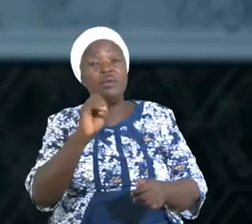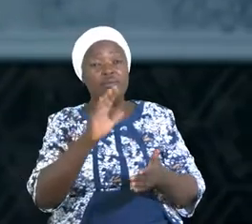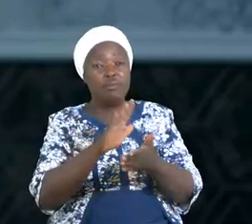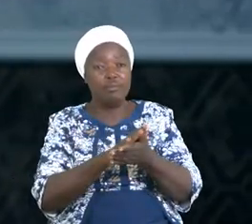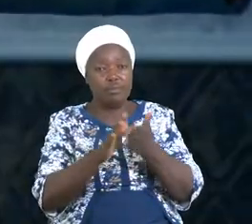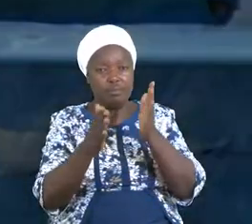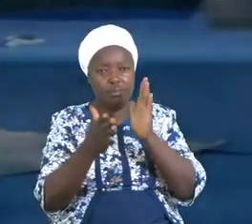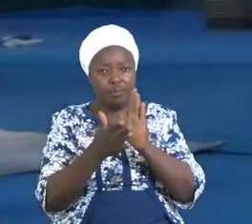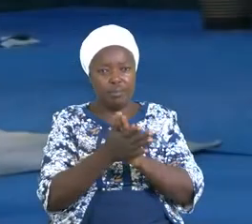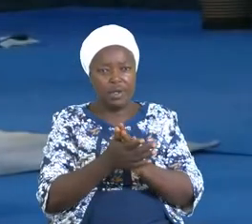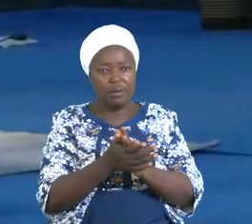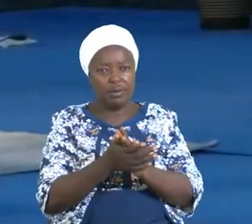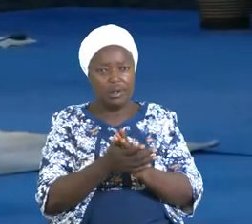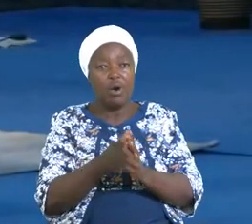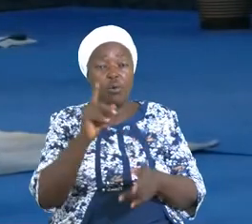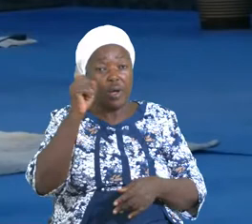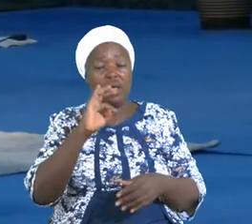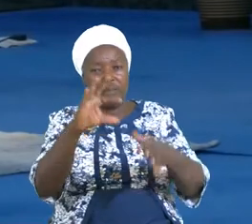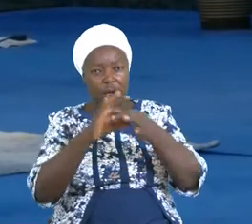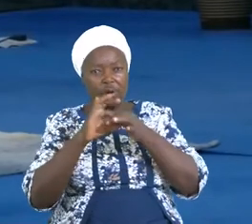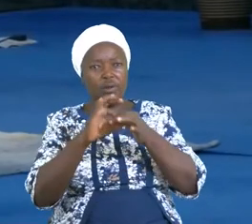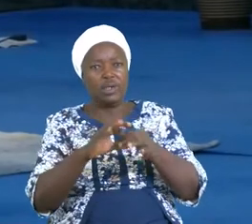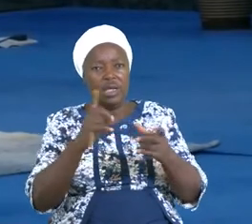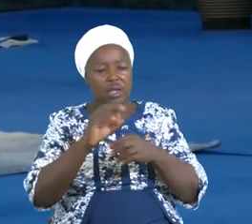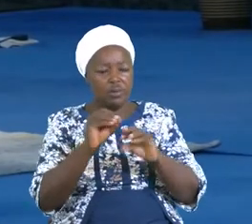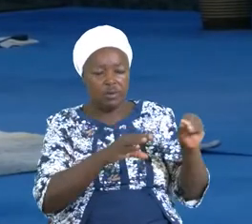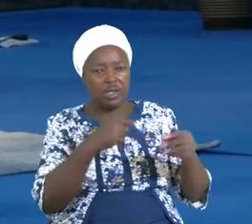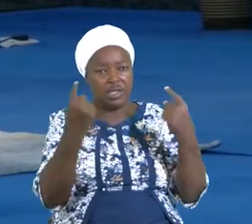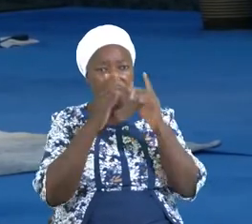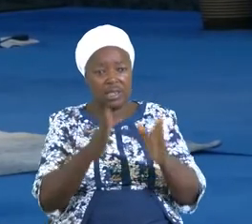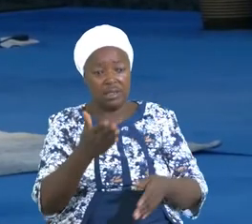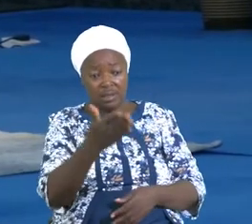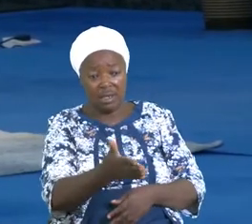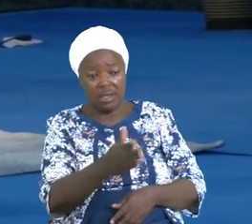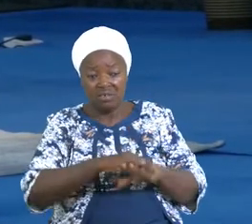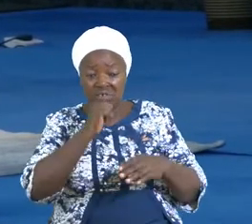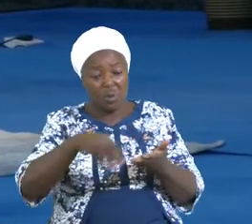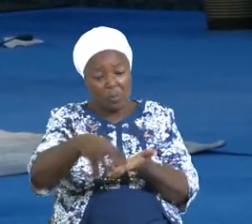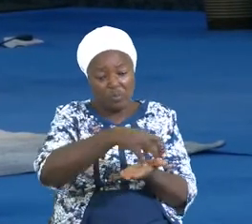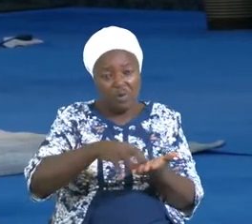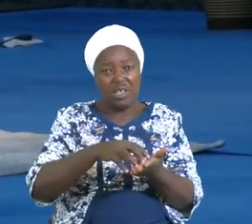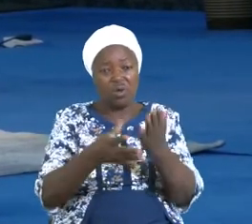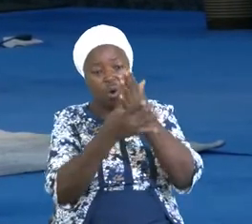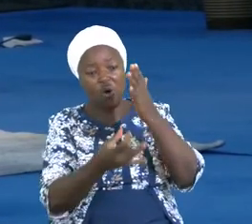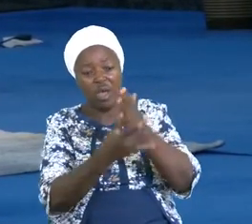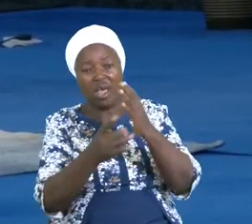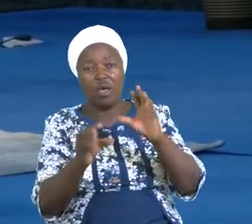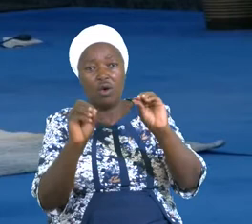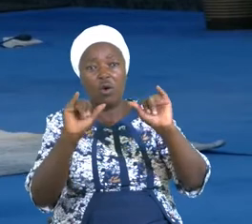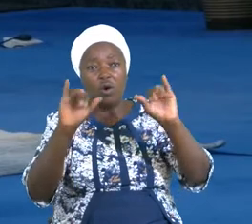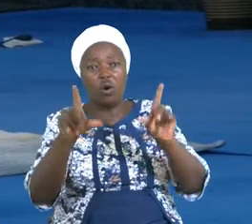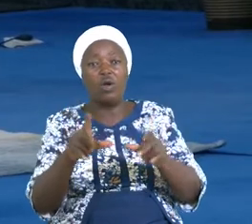the sinner there, does not mix oil and water, does not